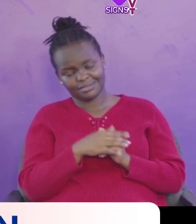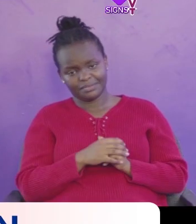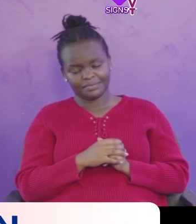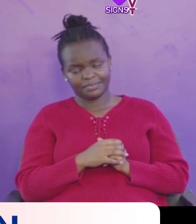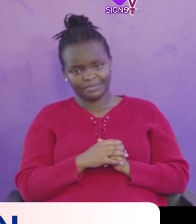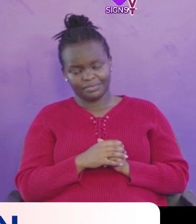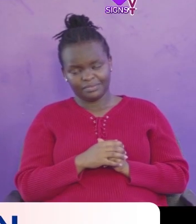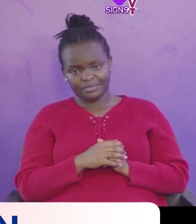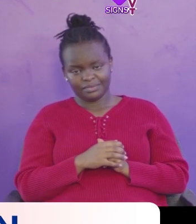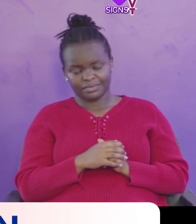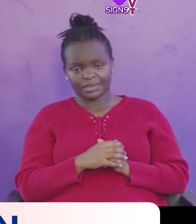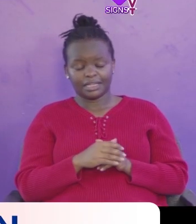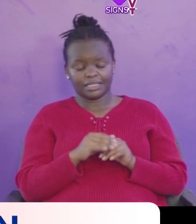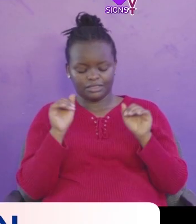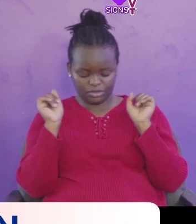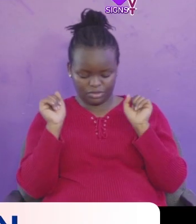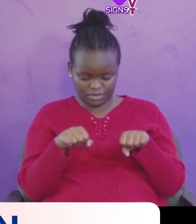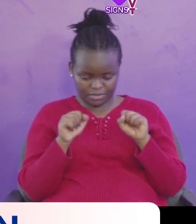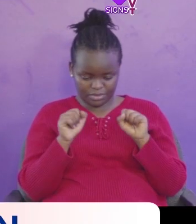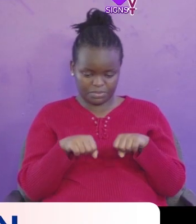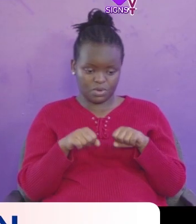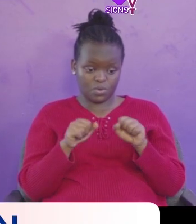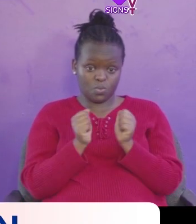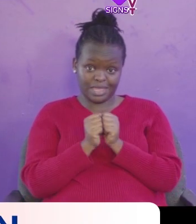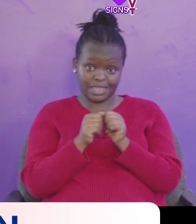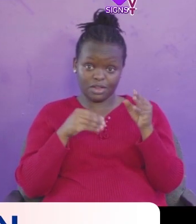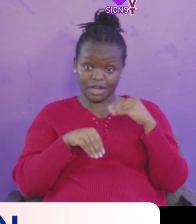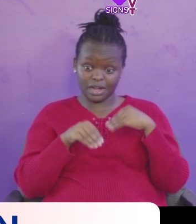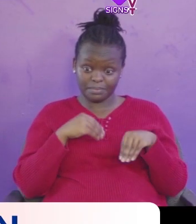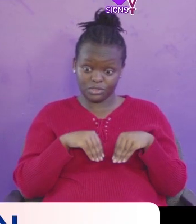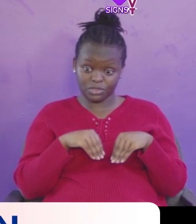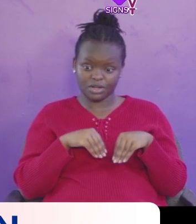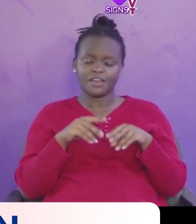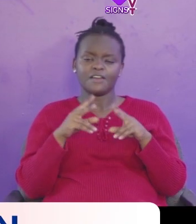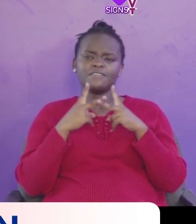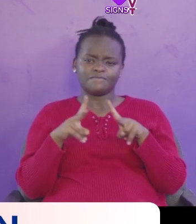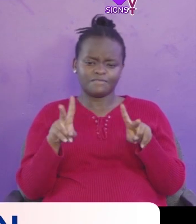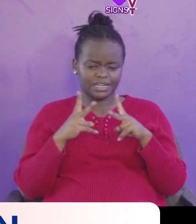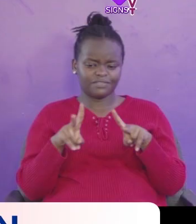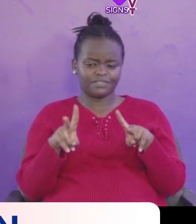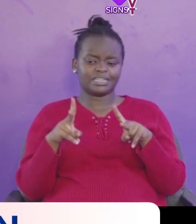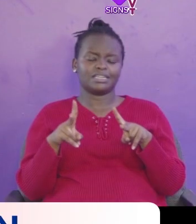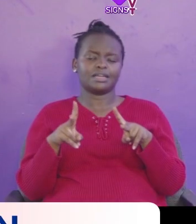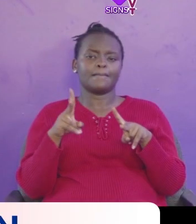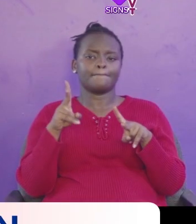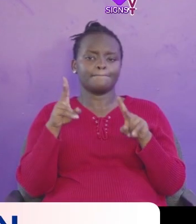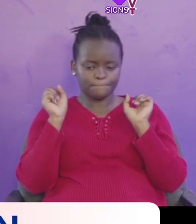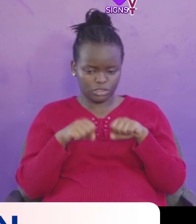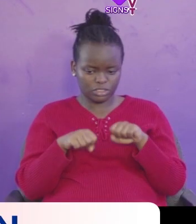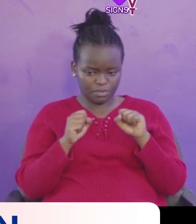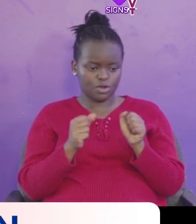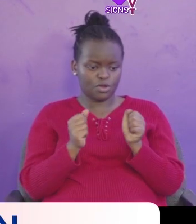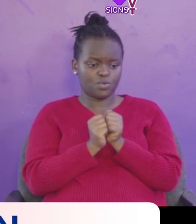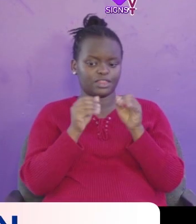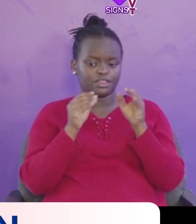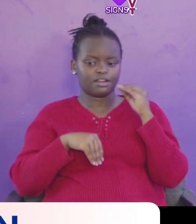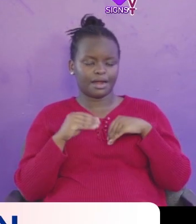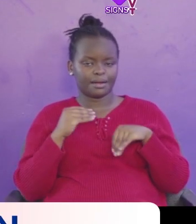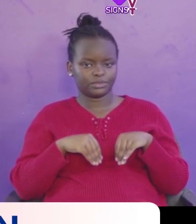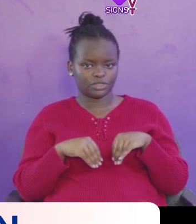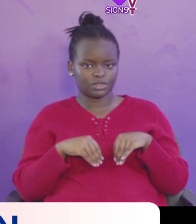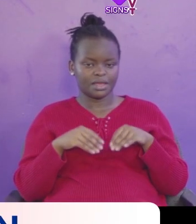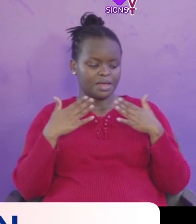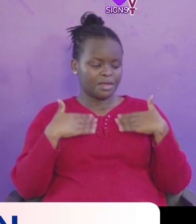It is very possible. With corruption? With corruption, it is very possible. I'm giving a solution. Yani unaona watu wasanye